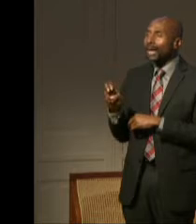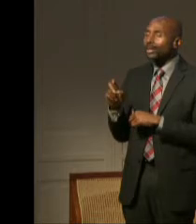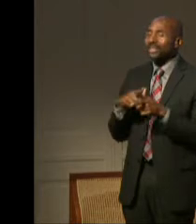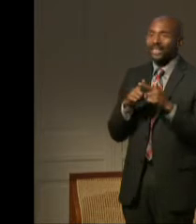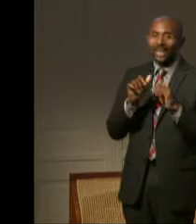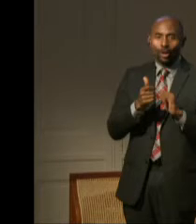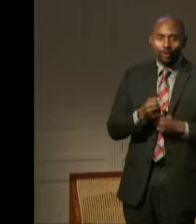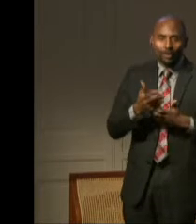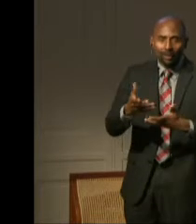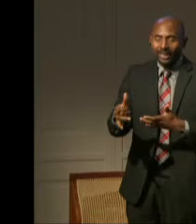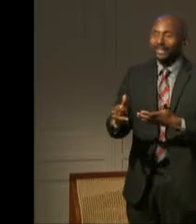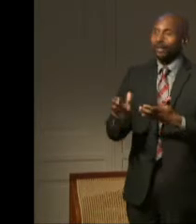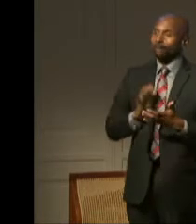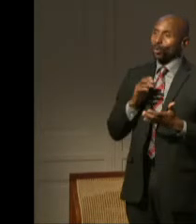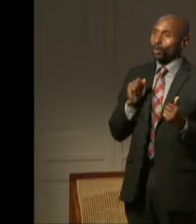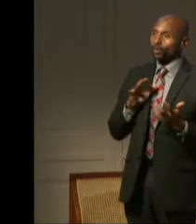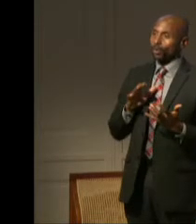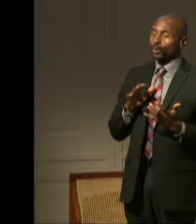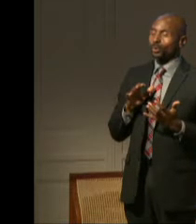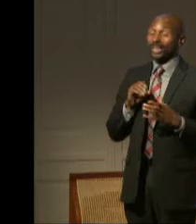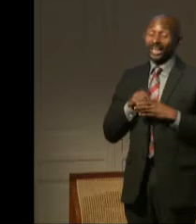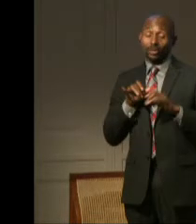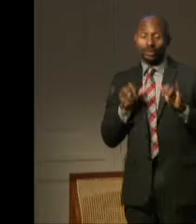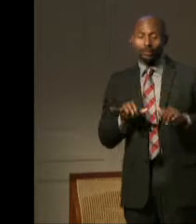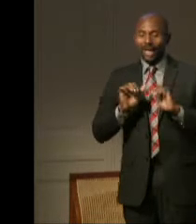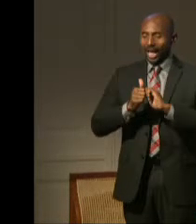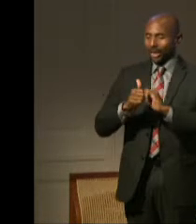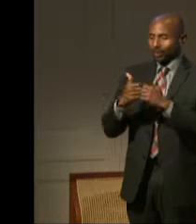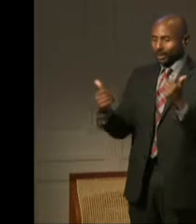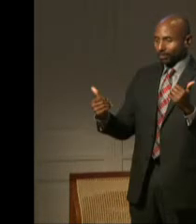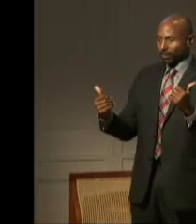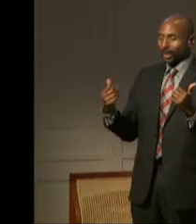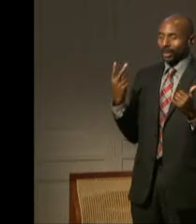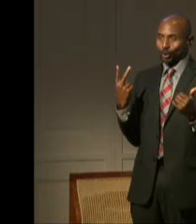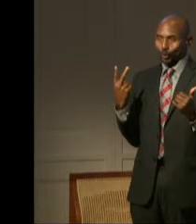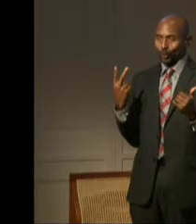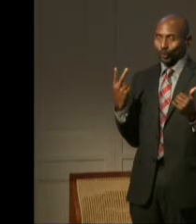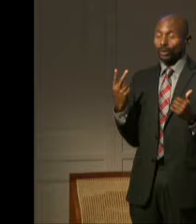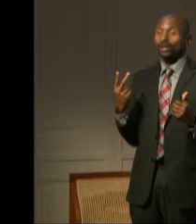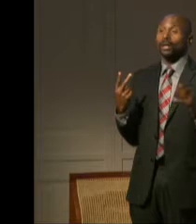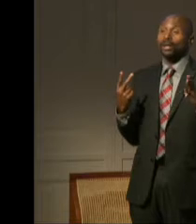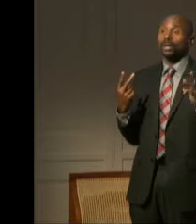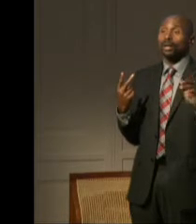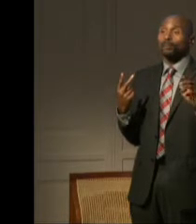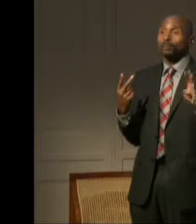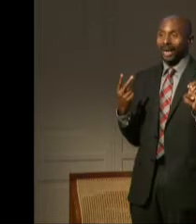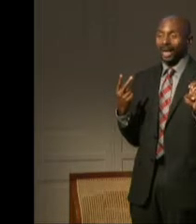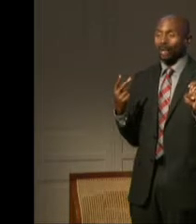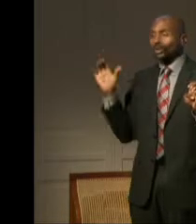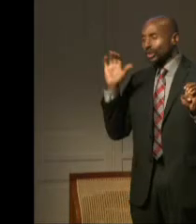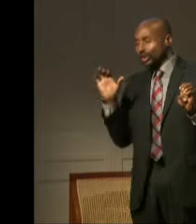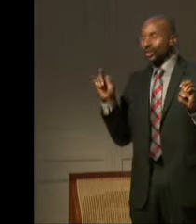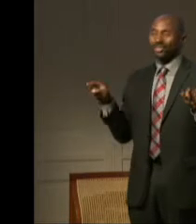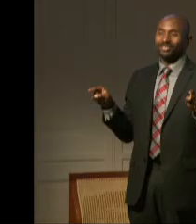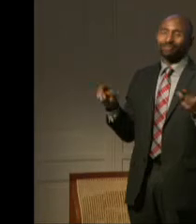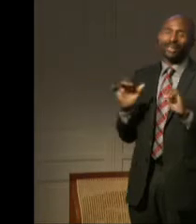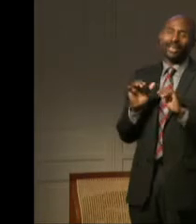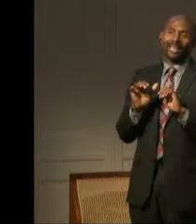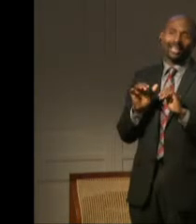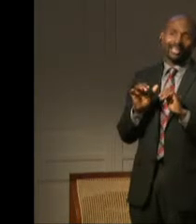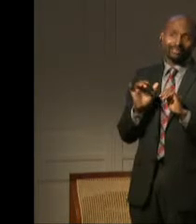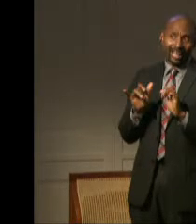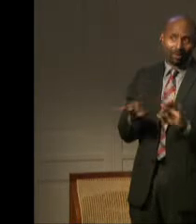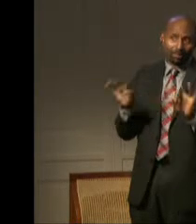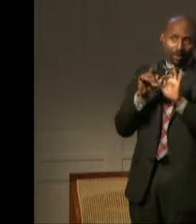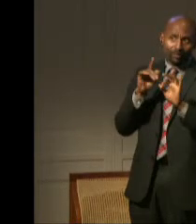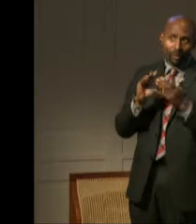system. How would you distinguish it from search, and how important is that to your community? Right. For our community, I would certainly